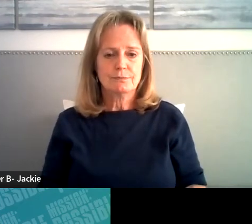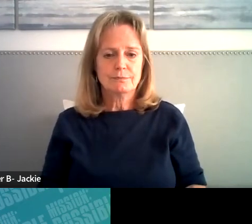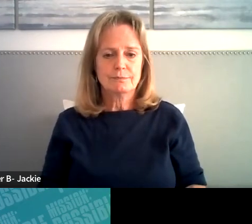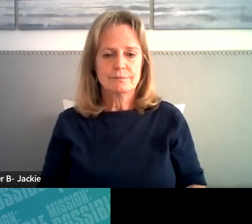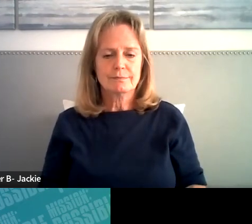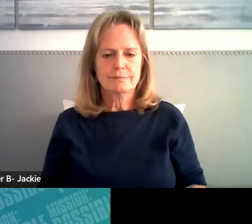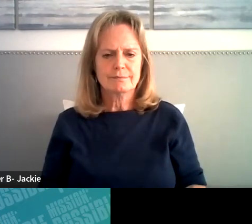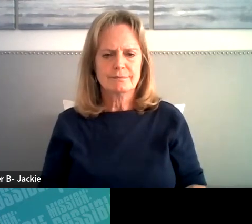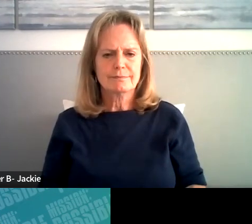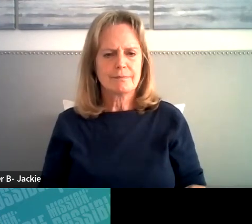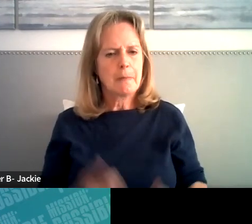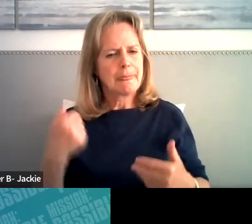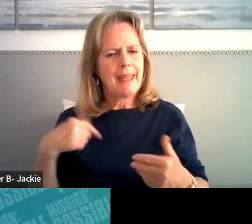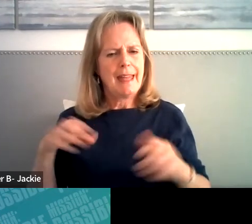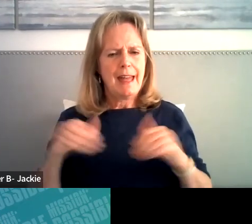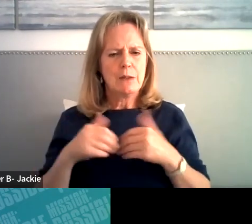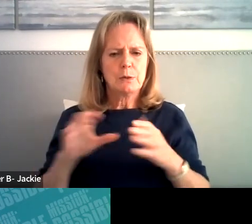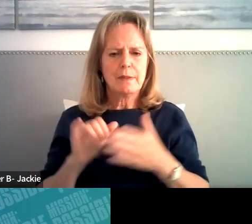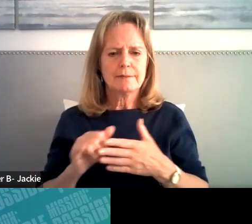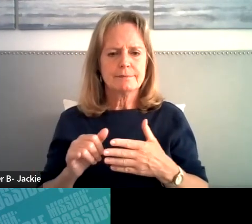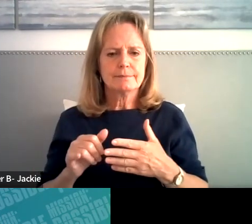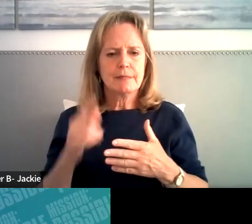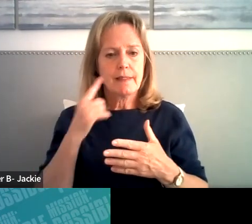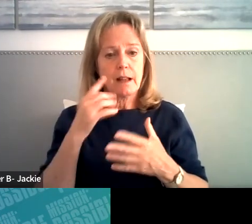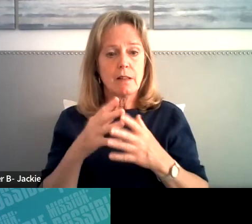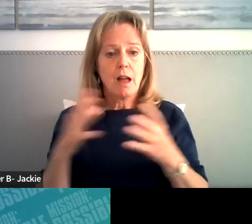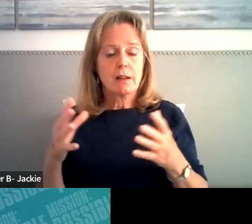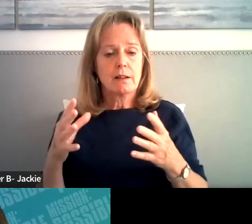Yeah, how did we do it? I think a lot of